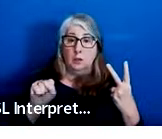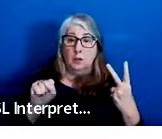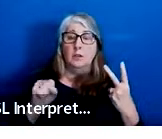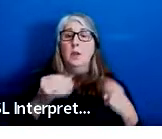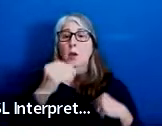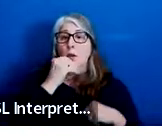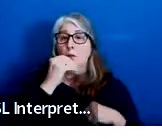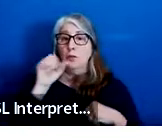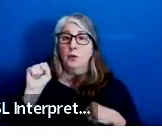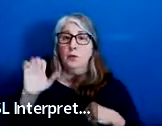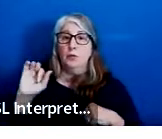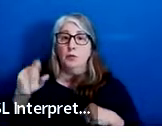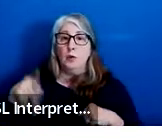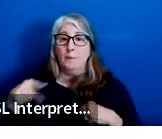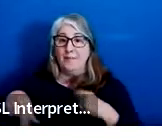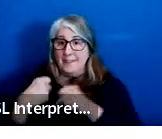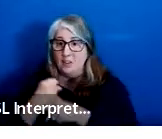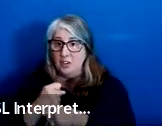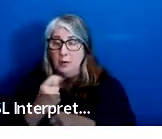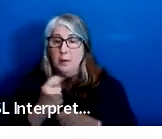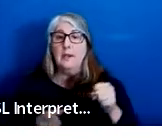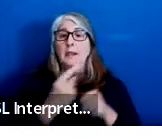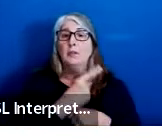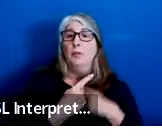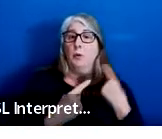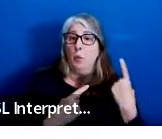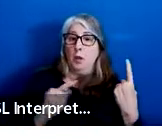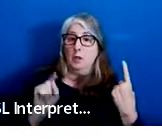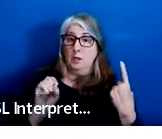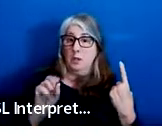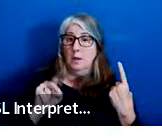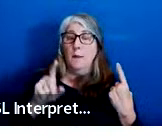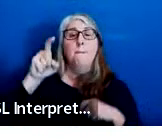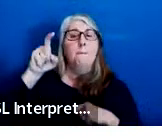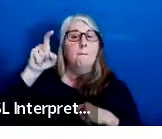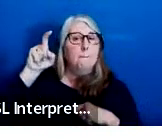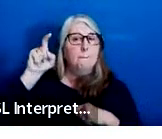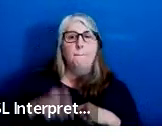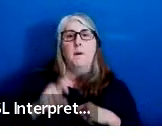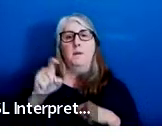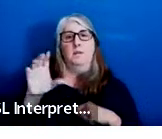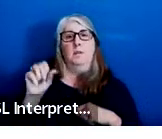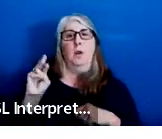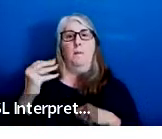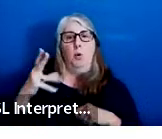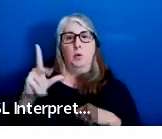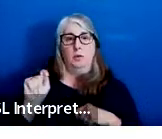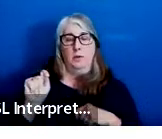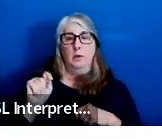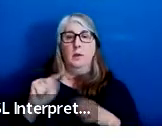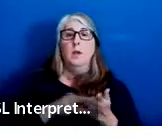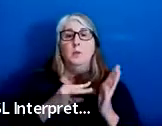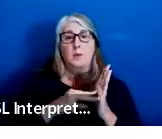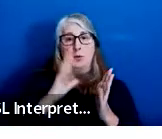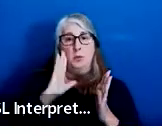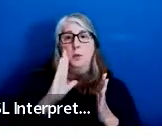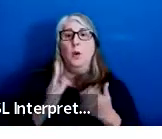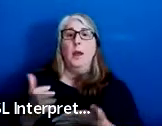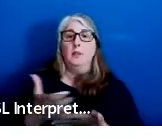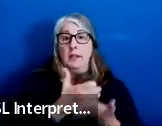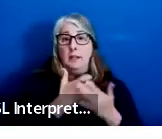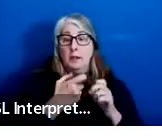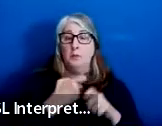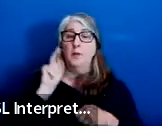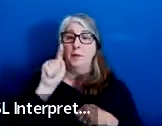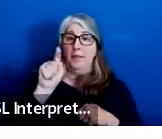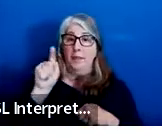believe next year 1 ton of food scraps, have to compost, which means that we'll have an income from